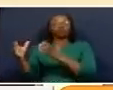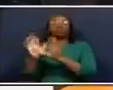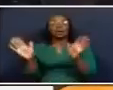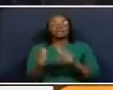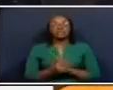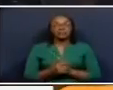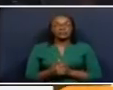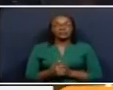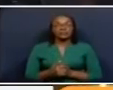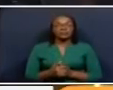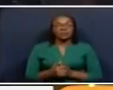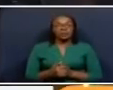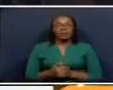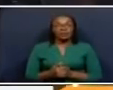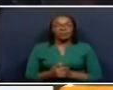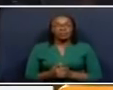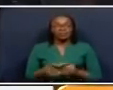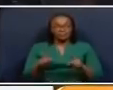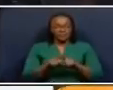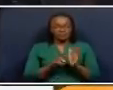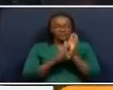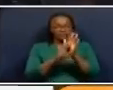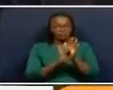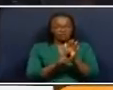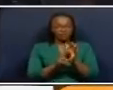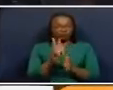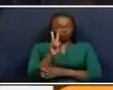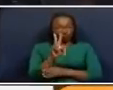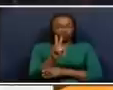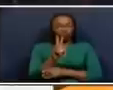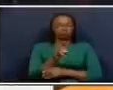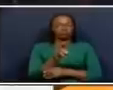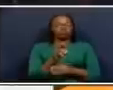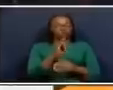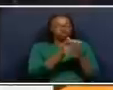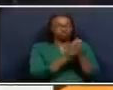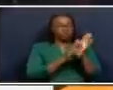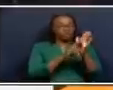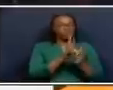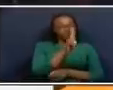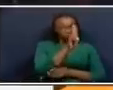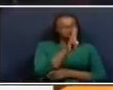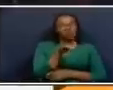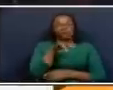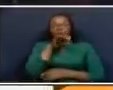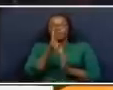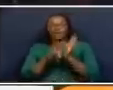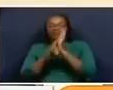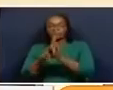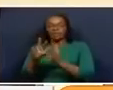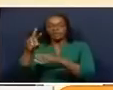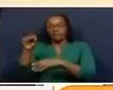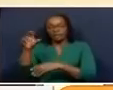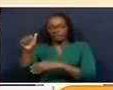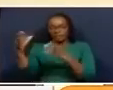the representatives of the two formations is Honorable Raila Odinga and His Excellency Uhuru Muigai Kenyatta. I would want to see